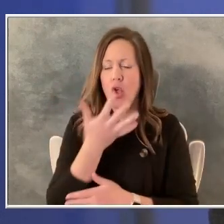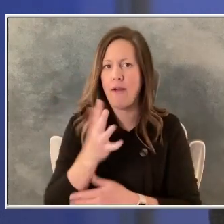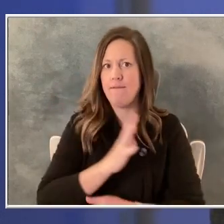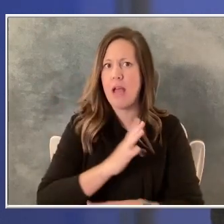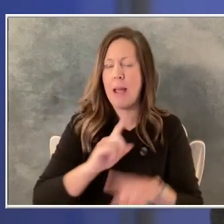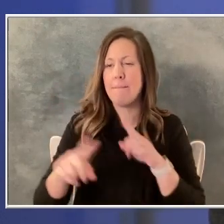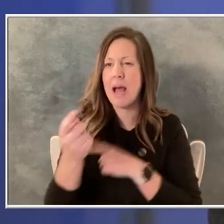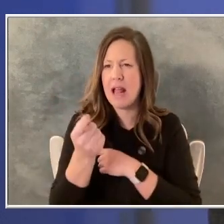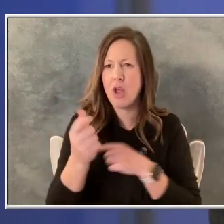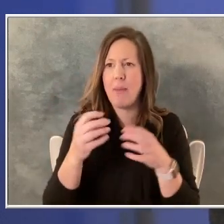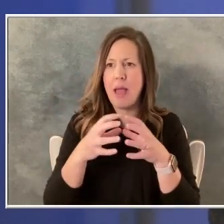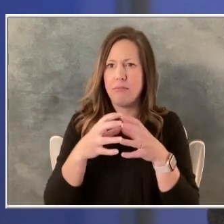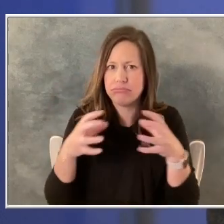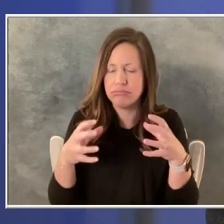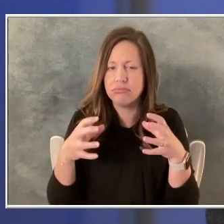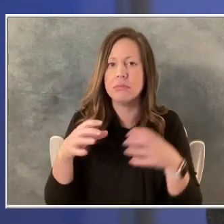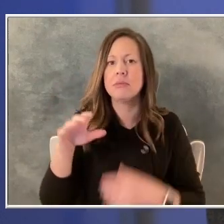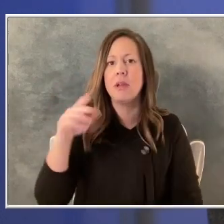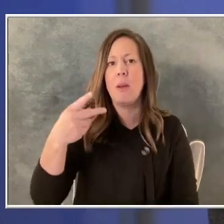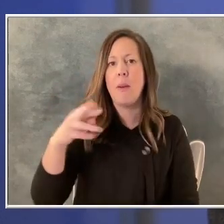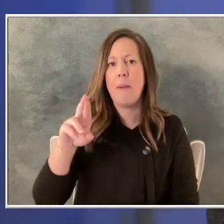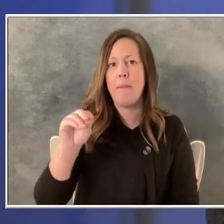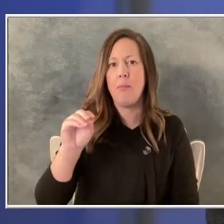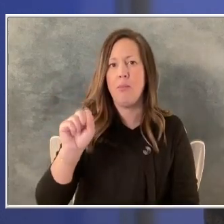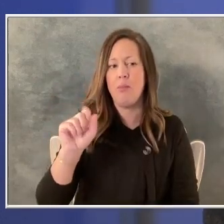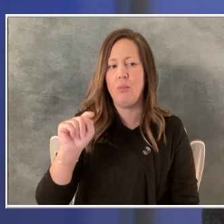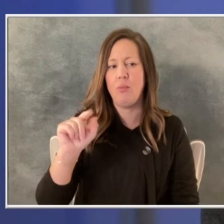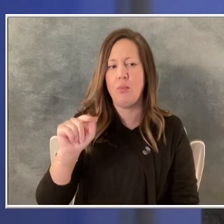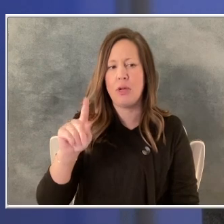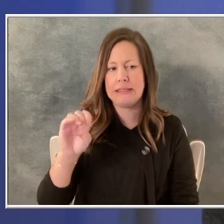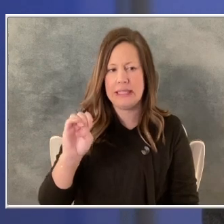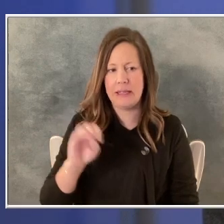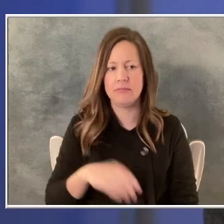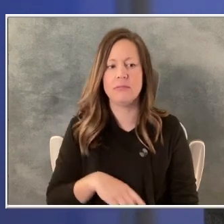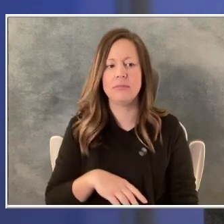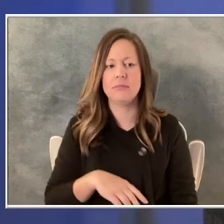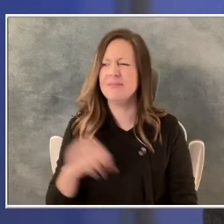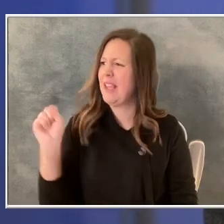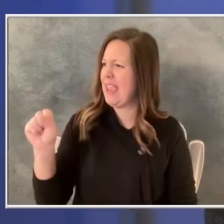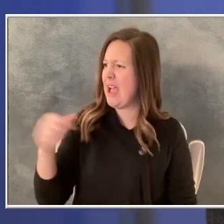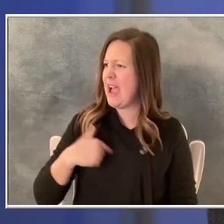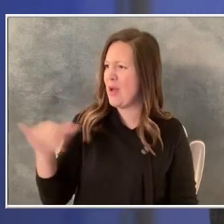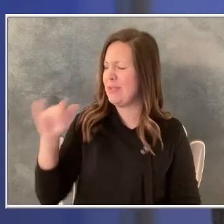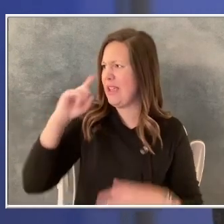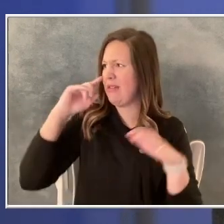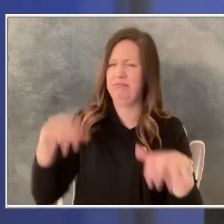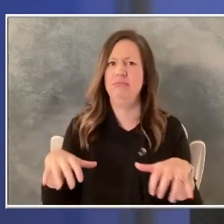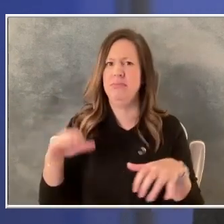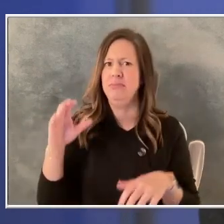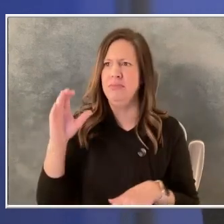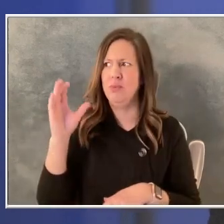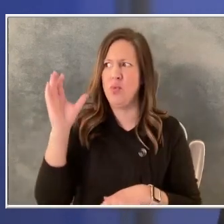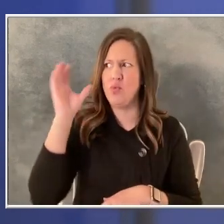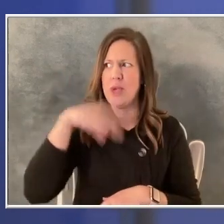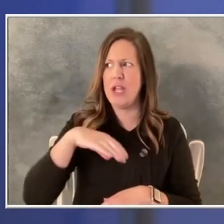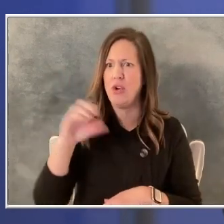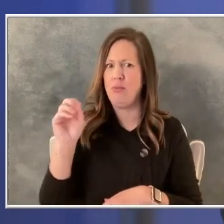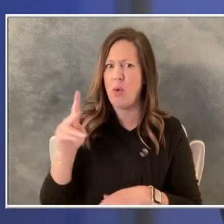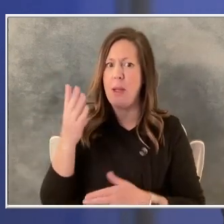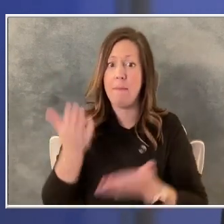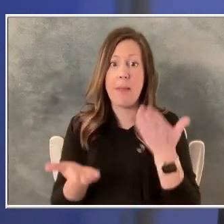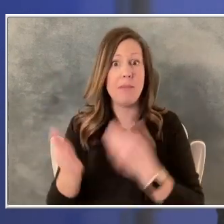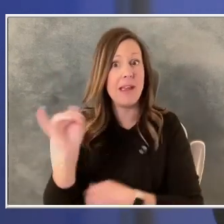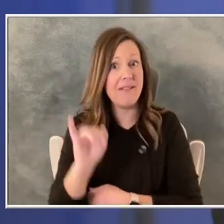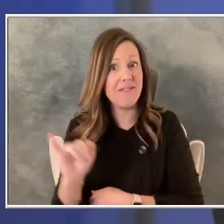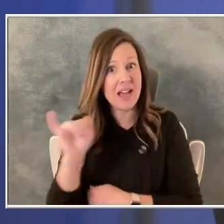enlarged prostate. And what did you think when you heard that? Yeah, that kind of just threw me off, like, well, that's weird. Maybe it was an infection from the trip